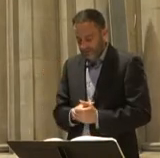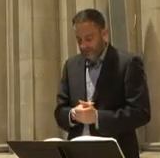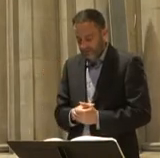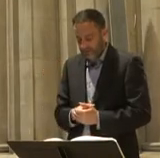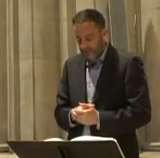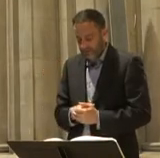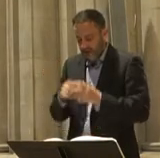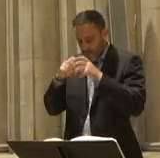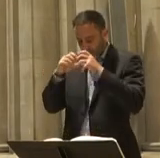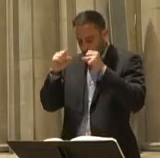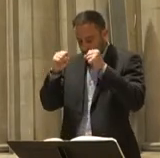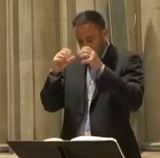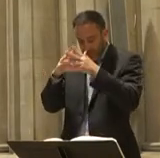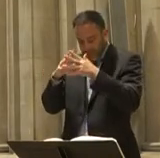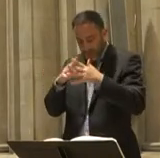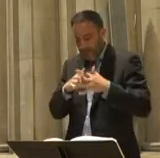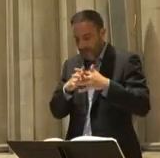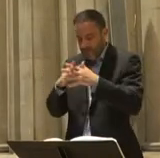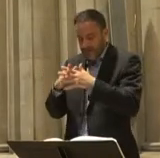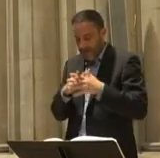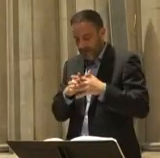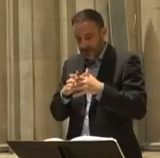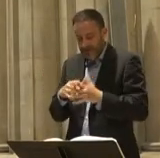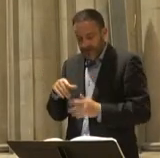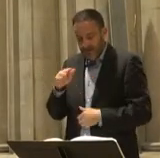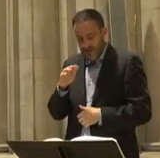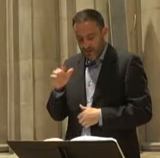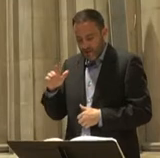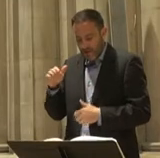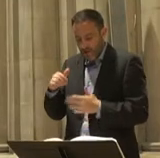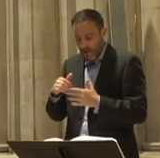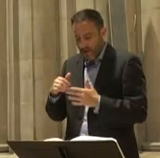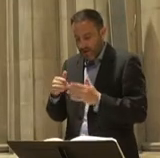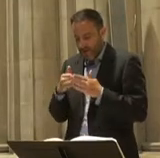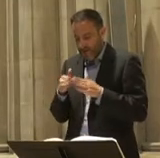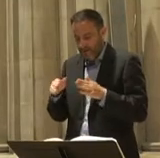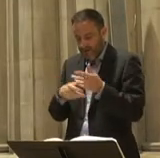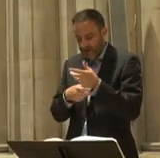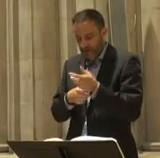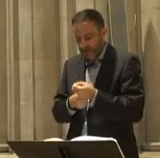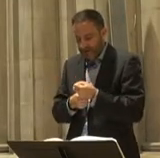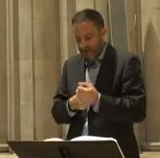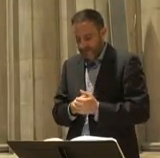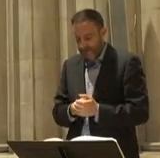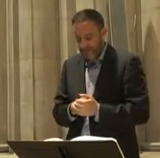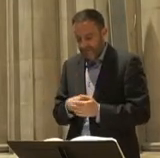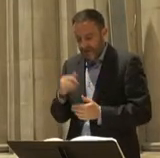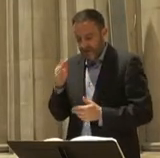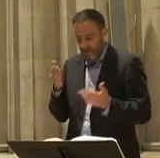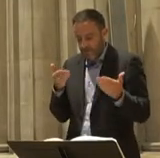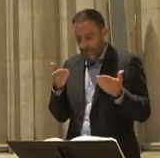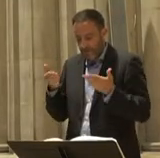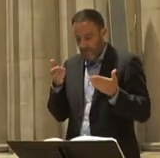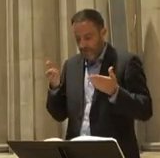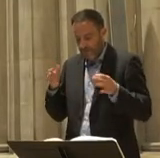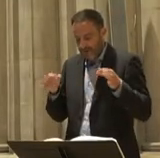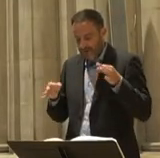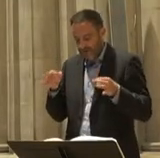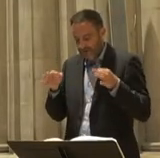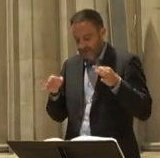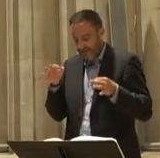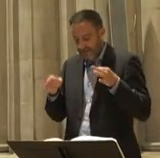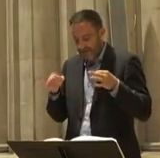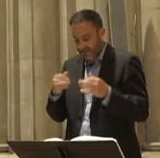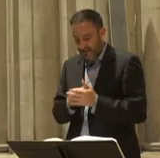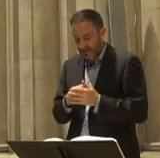United States, the Supreme Court, and all in positions of public trust, that they may serve justice and promote the